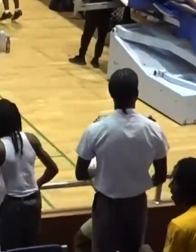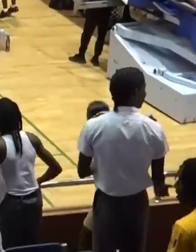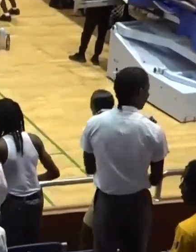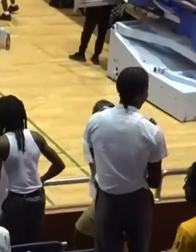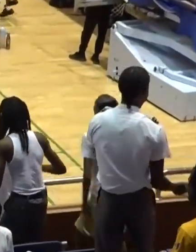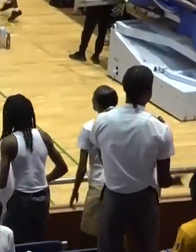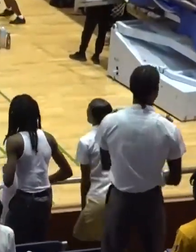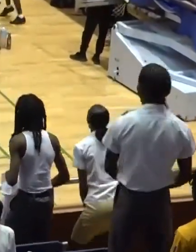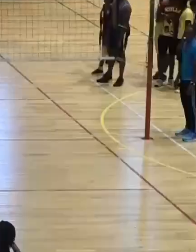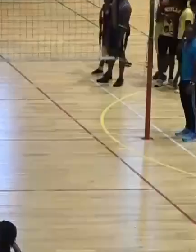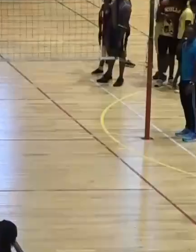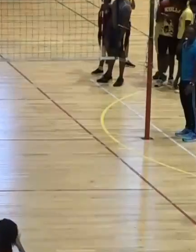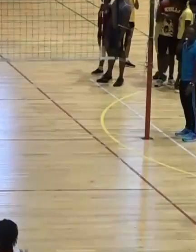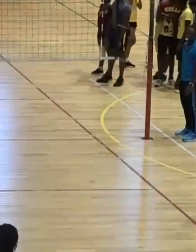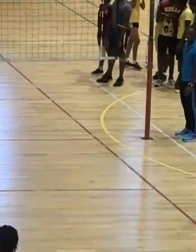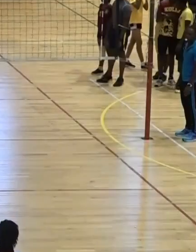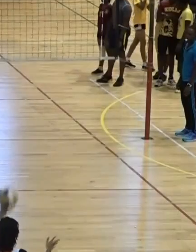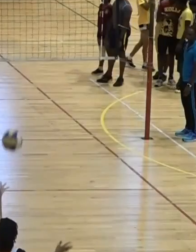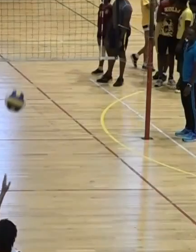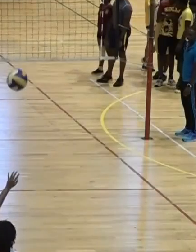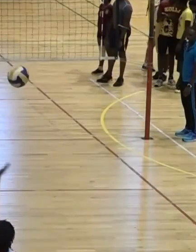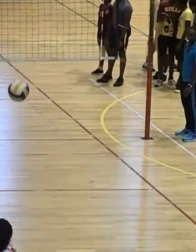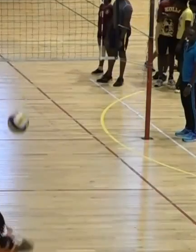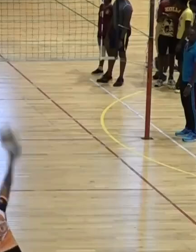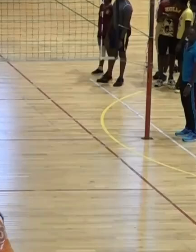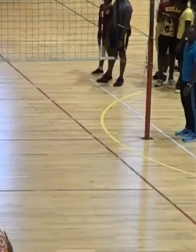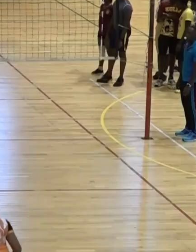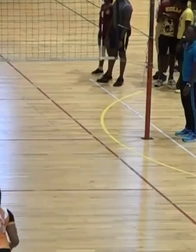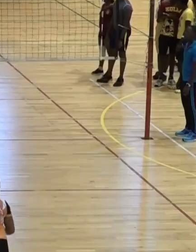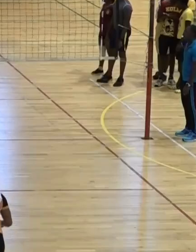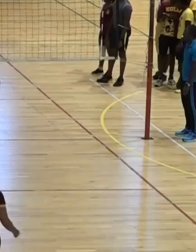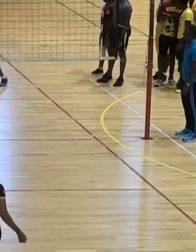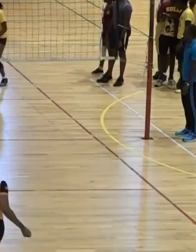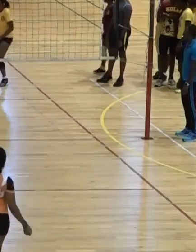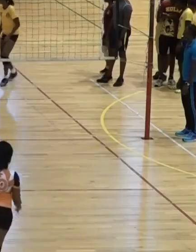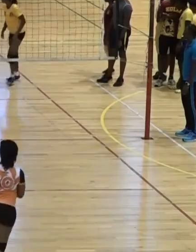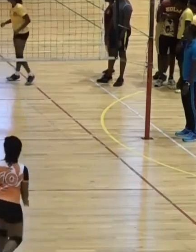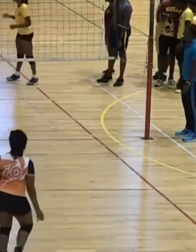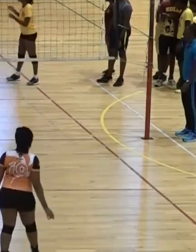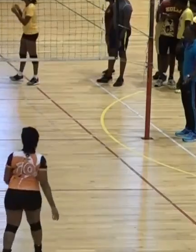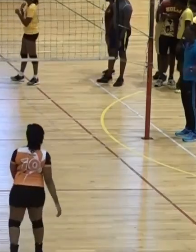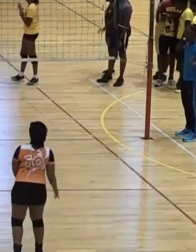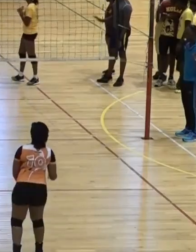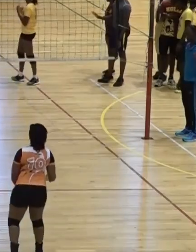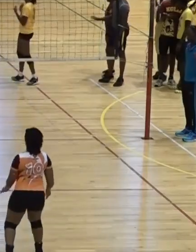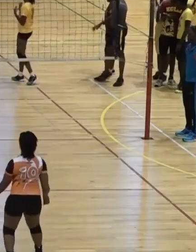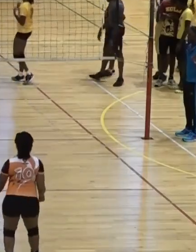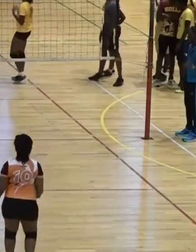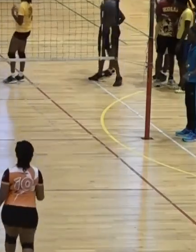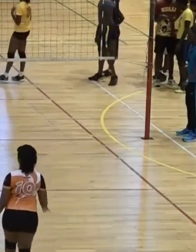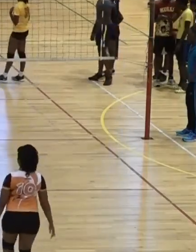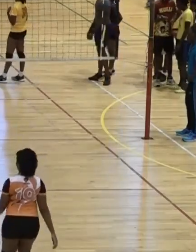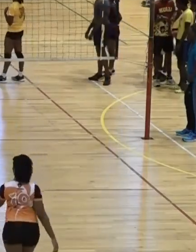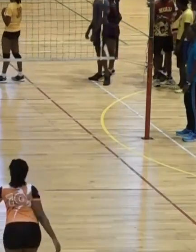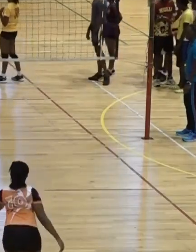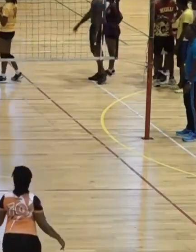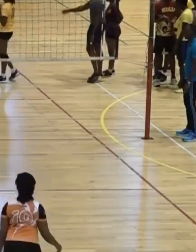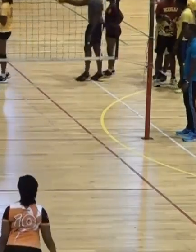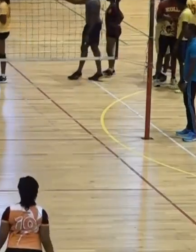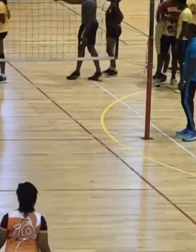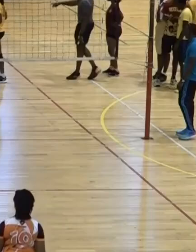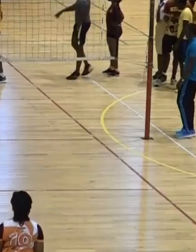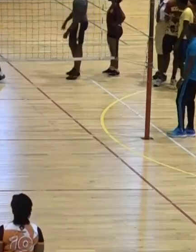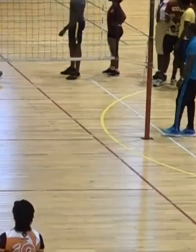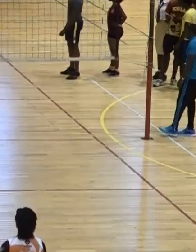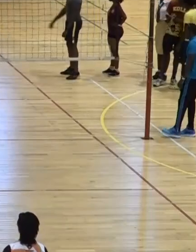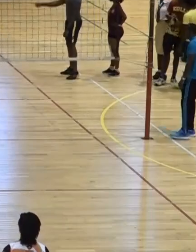In the other girls' semi-final, Barbados Community College closest to the screen, only needed 2 sets to get past Harrison